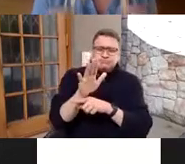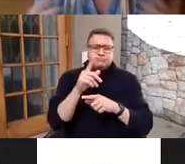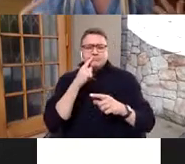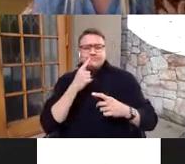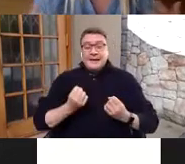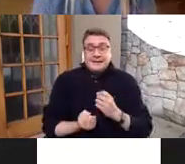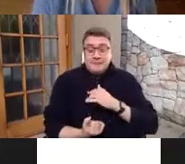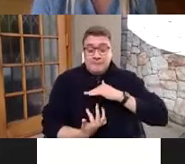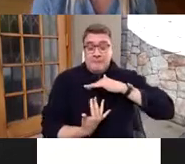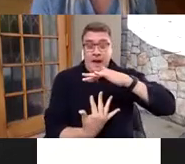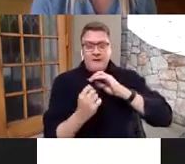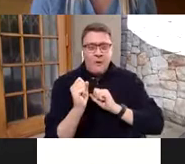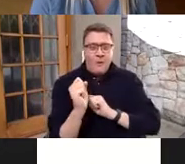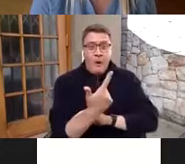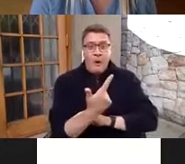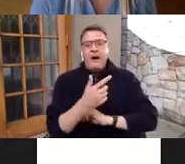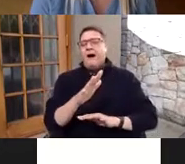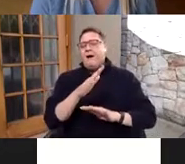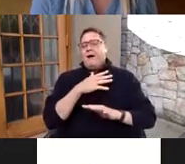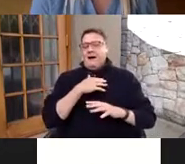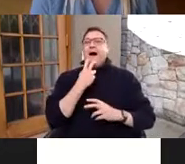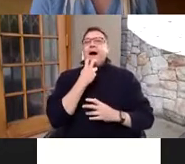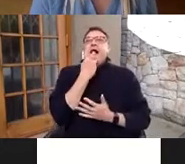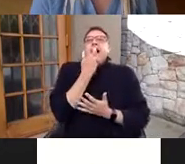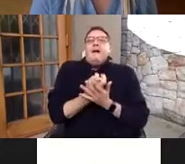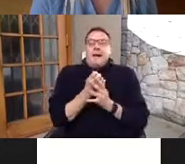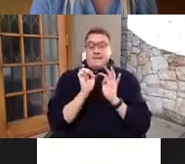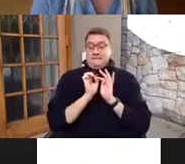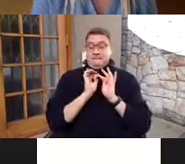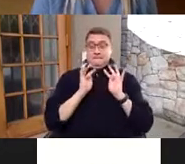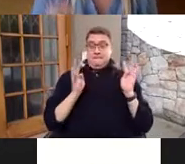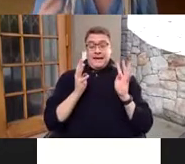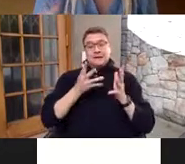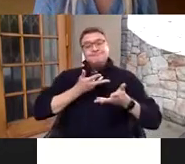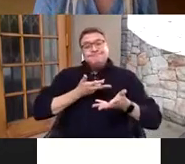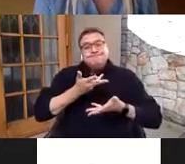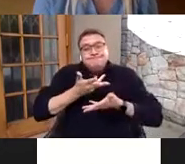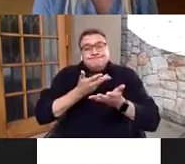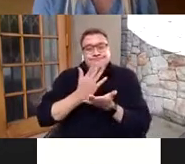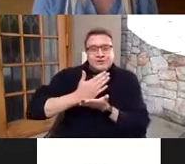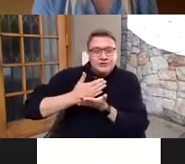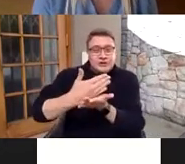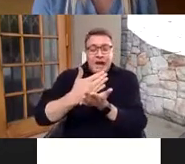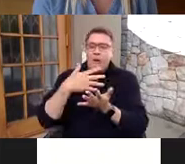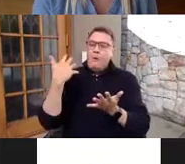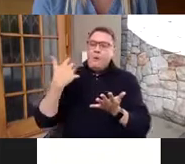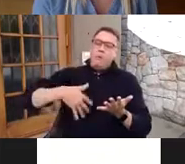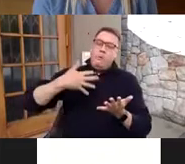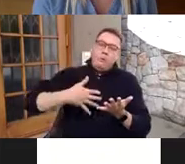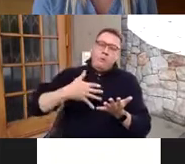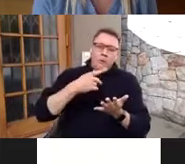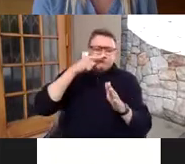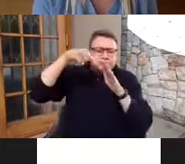an unbelievable panel joining us today, and they're going to be sharing some valuable insights into the world